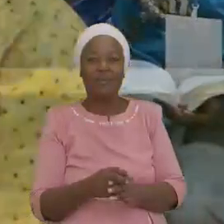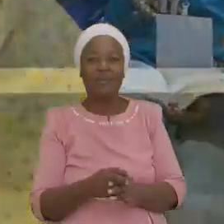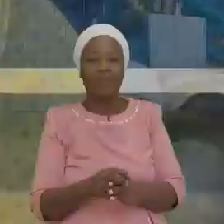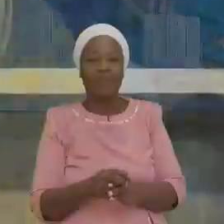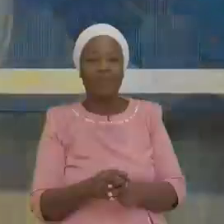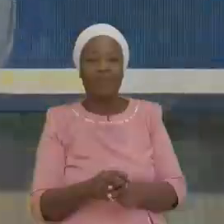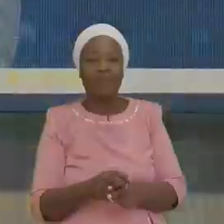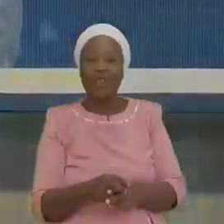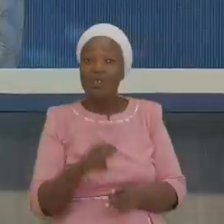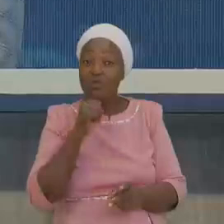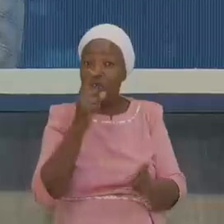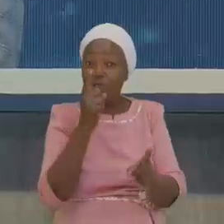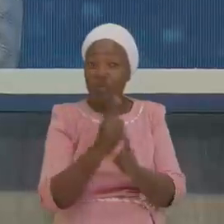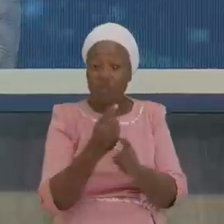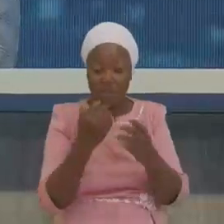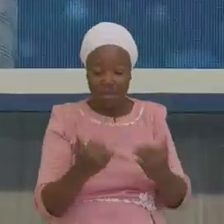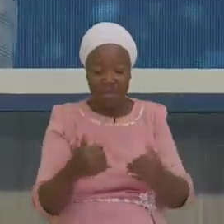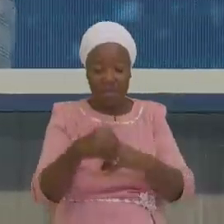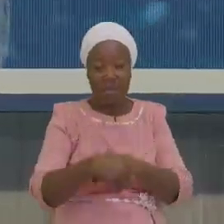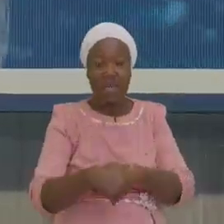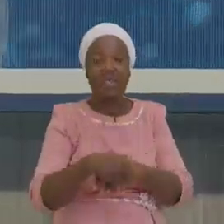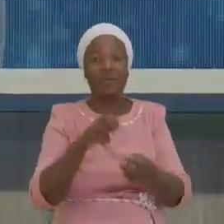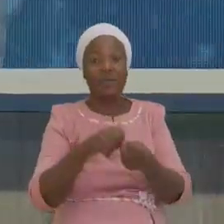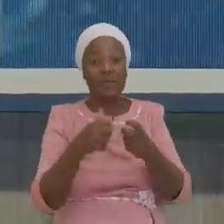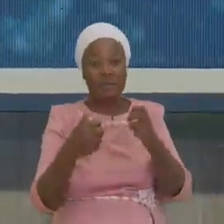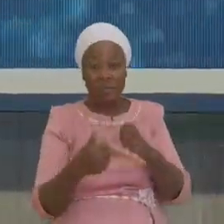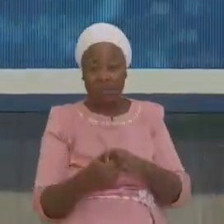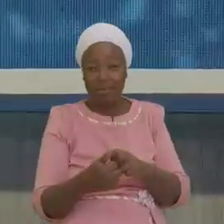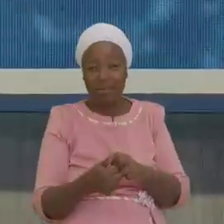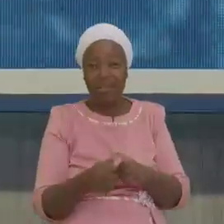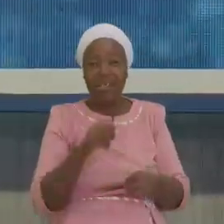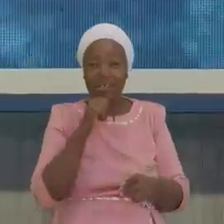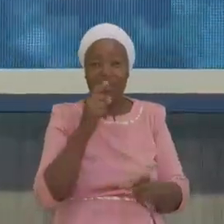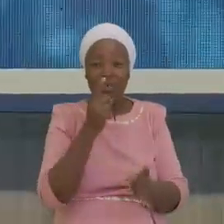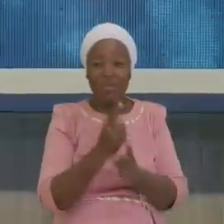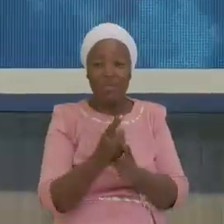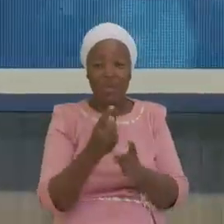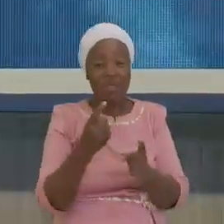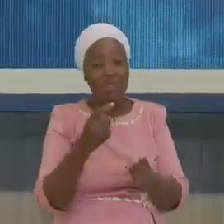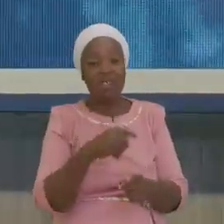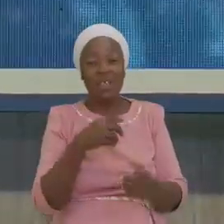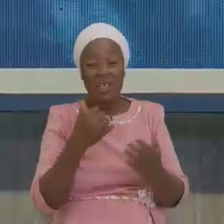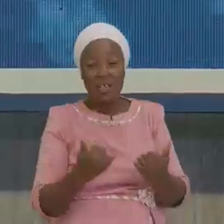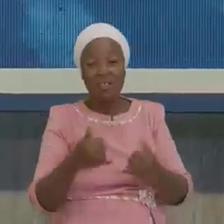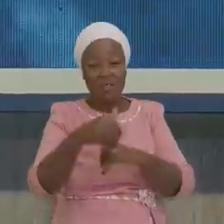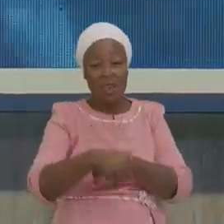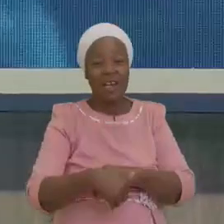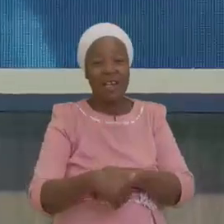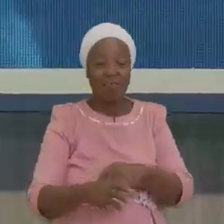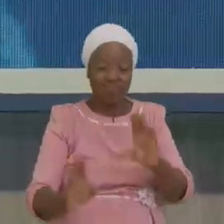Not just tonight's problem, not just tonight's predicament,